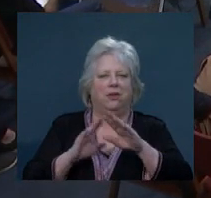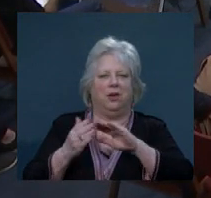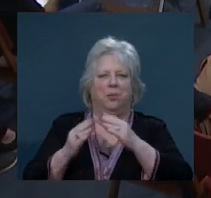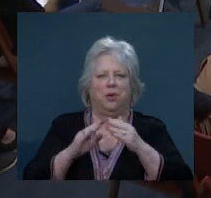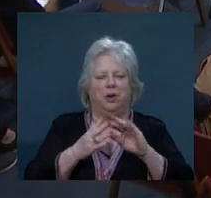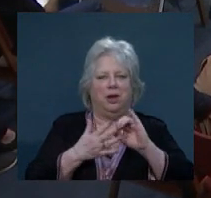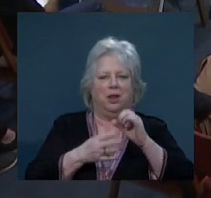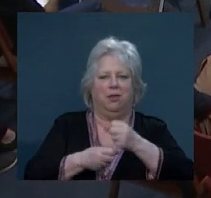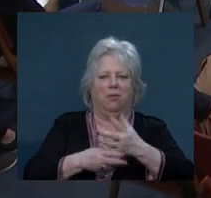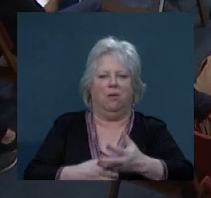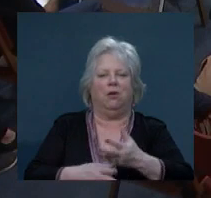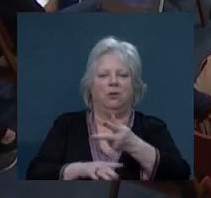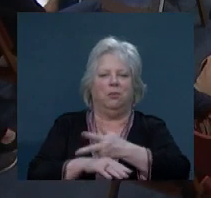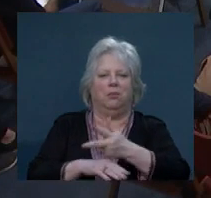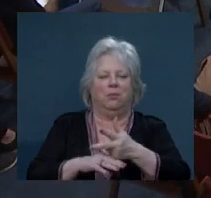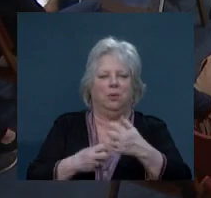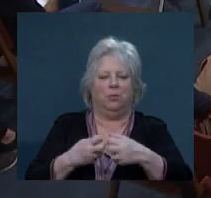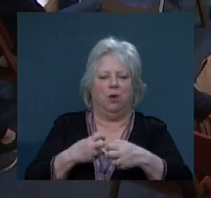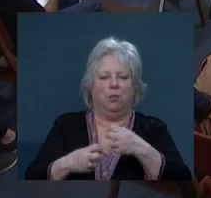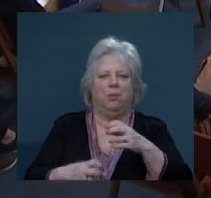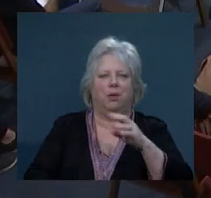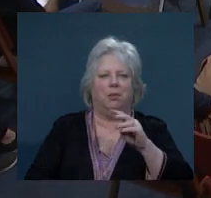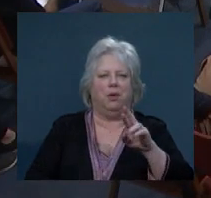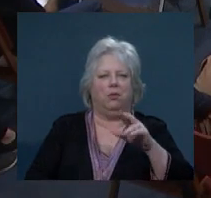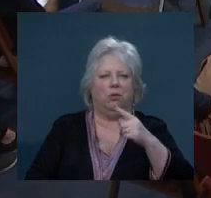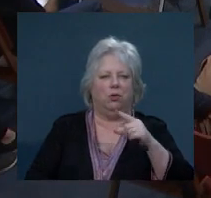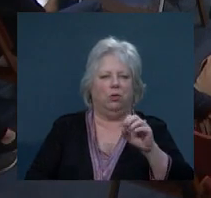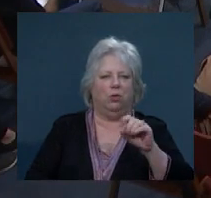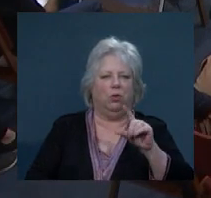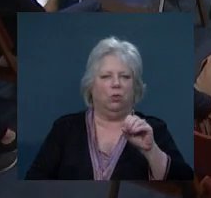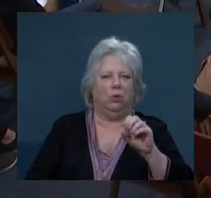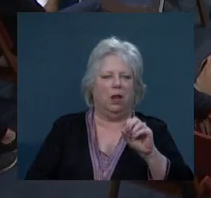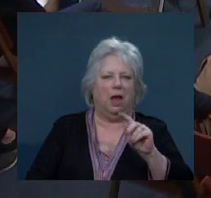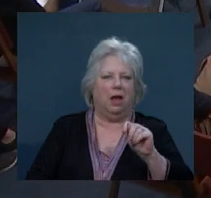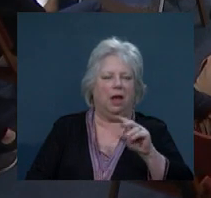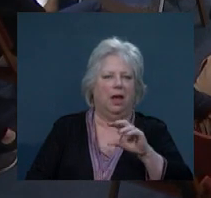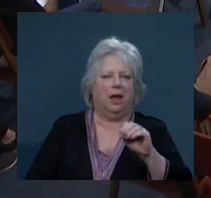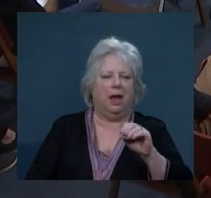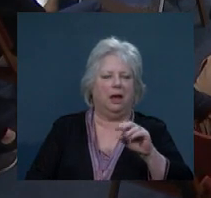Mr. Goulet and Mr. Thomas Donald, they